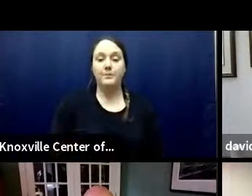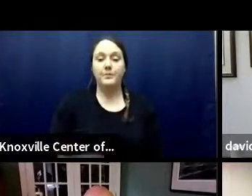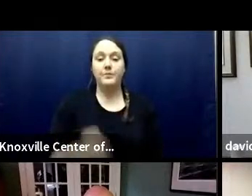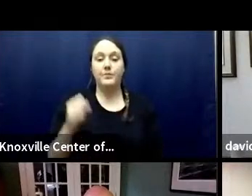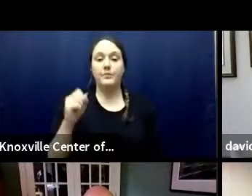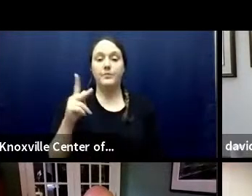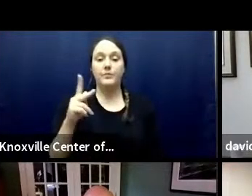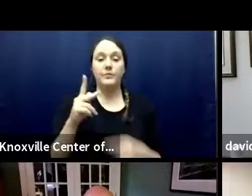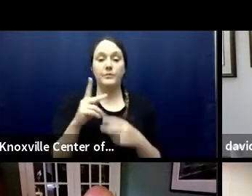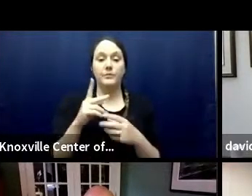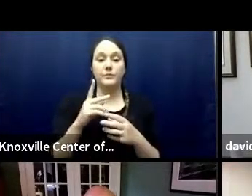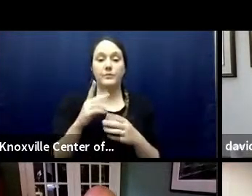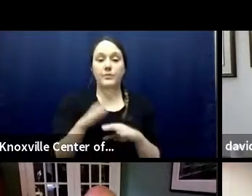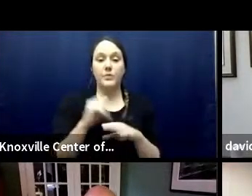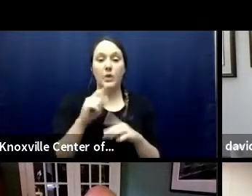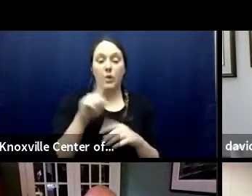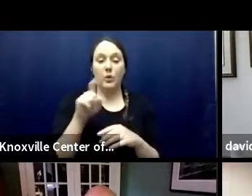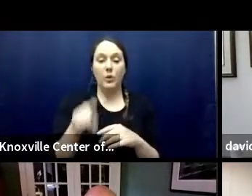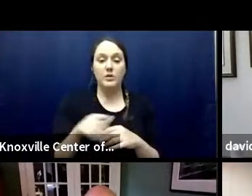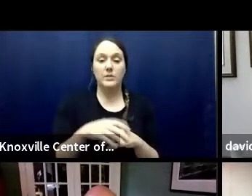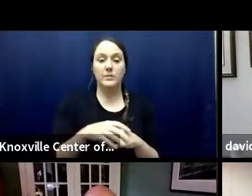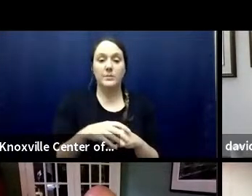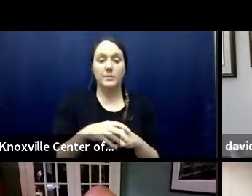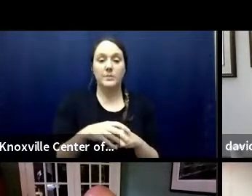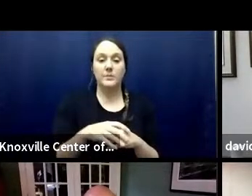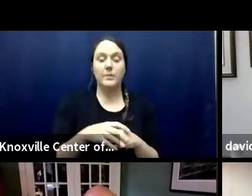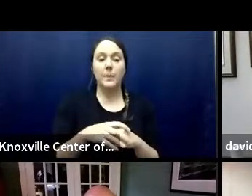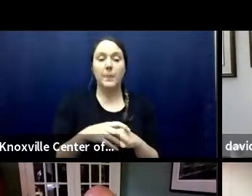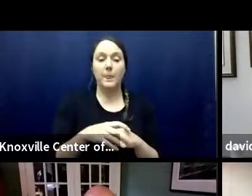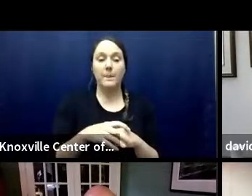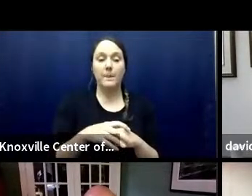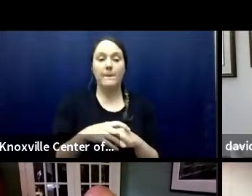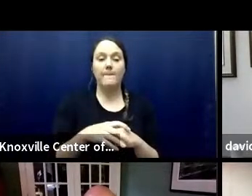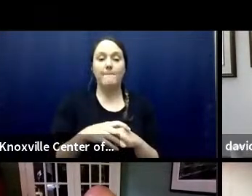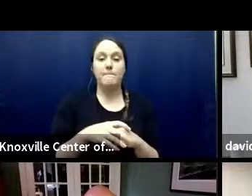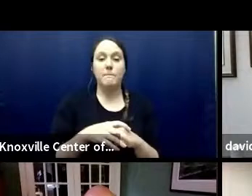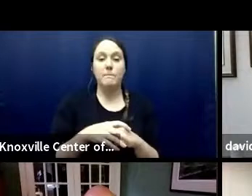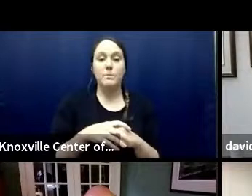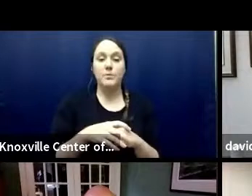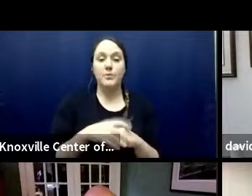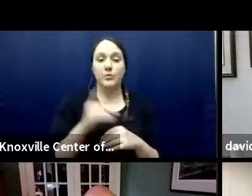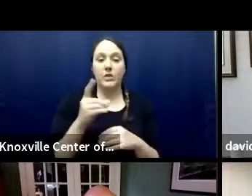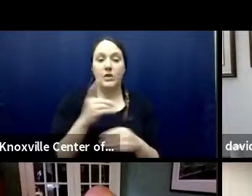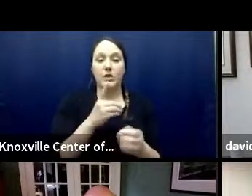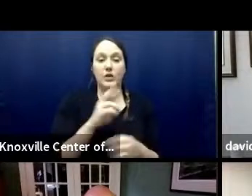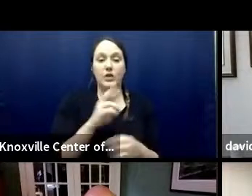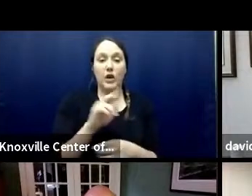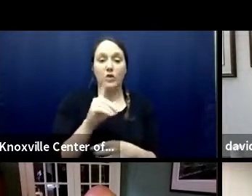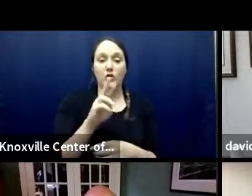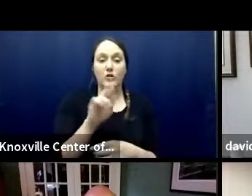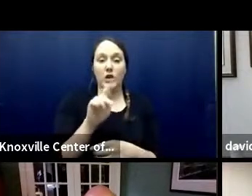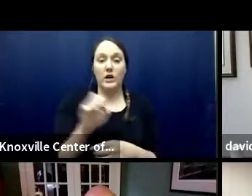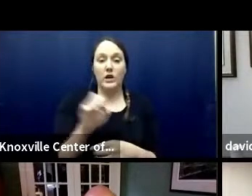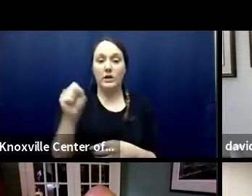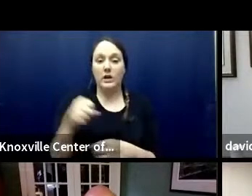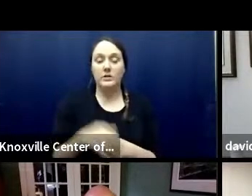call for call the question. Yep. Is that what you're asking for? Thank you. Dr. Drake. Yes.